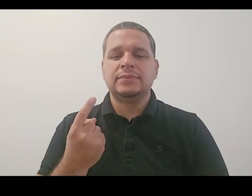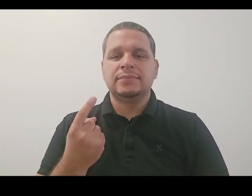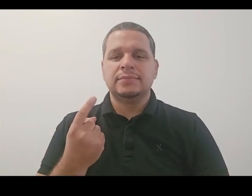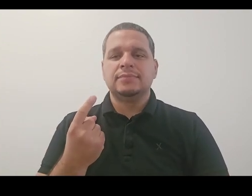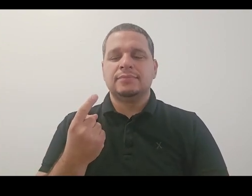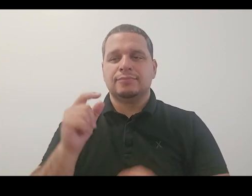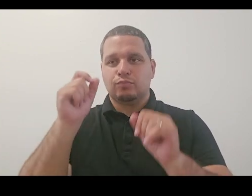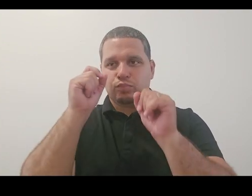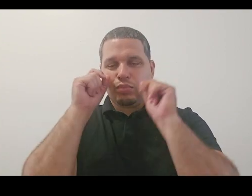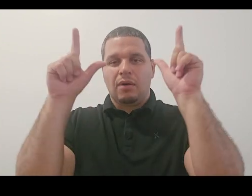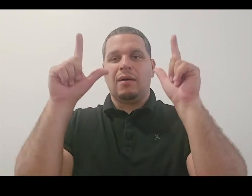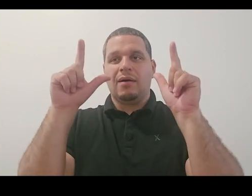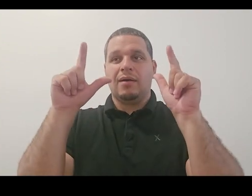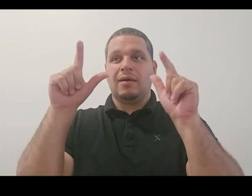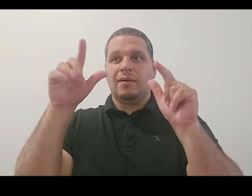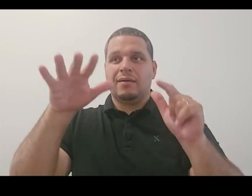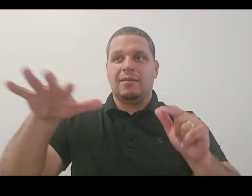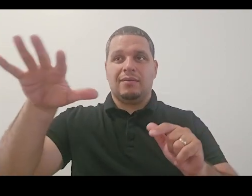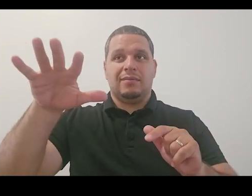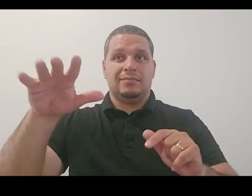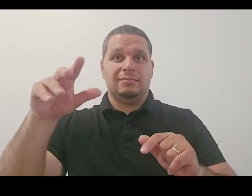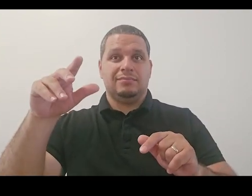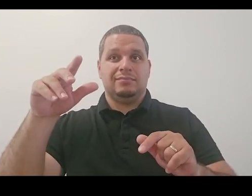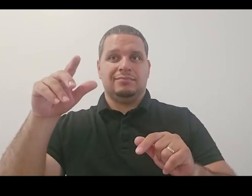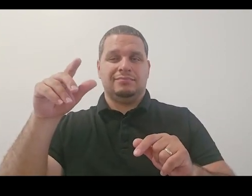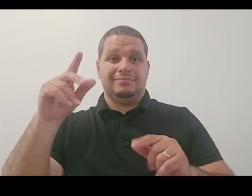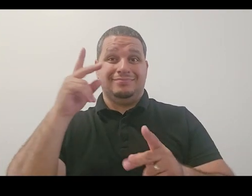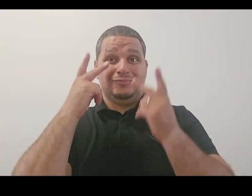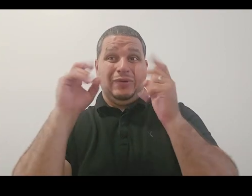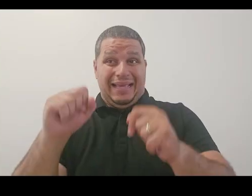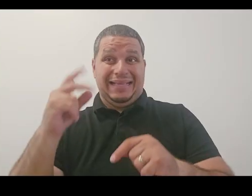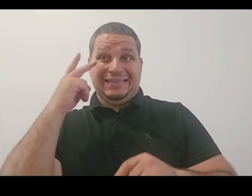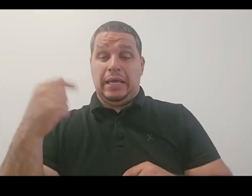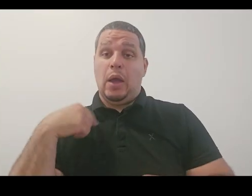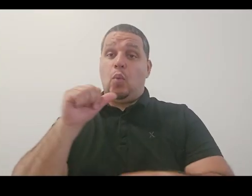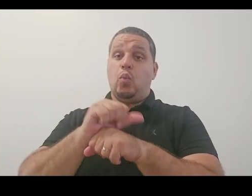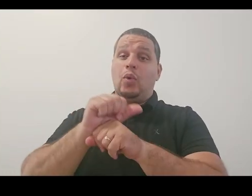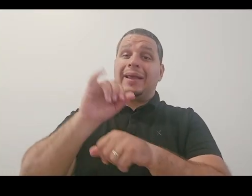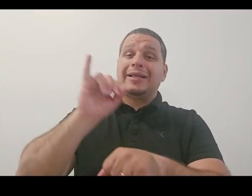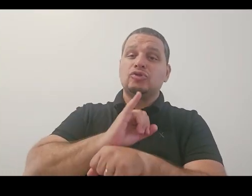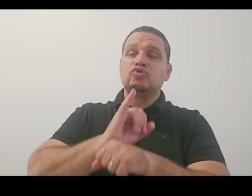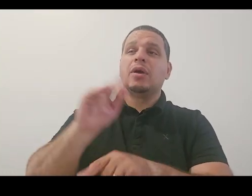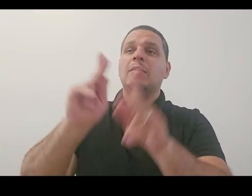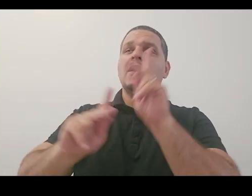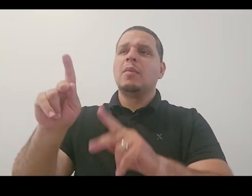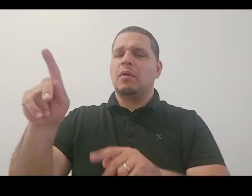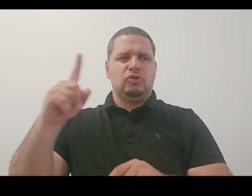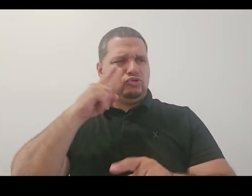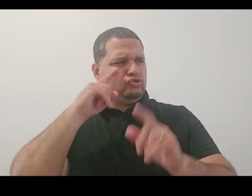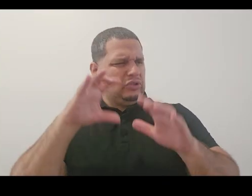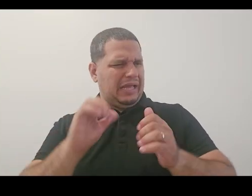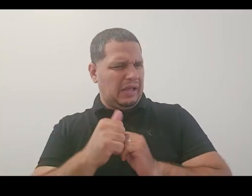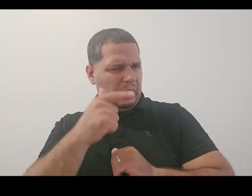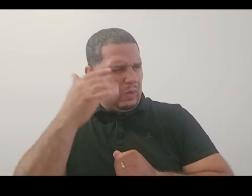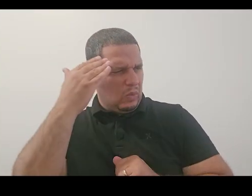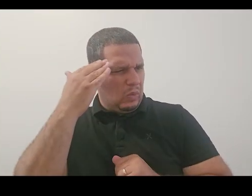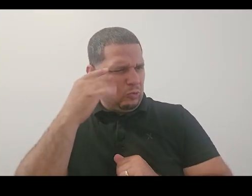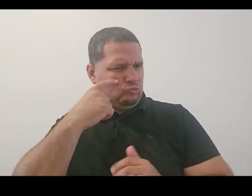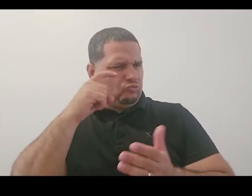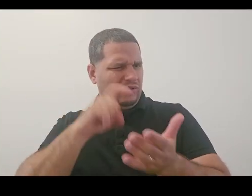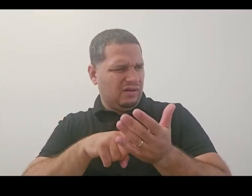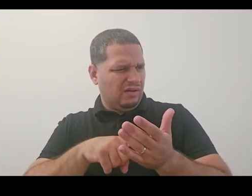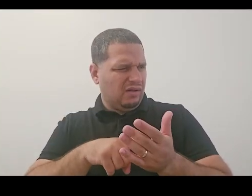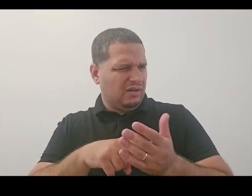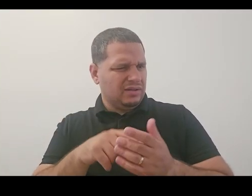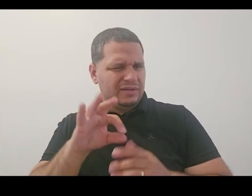surprised sighted people around me. When I was working in the industry, a lot of people used to be stunned as to how I can recognize